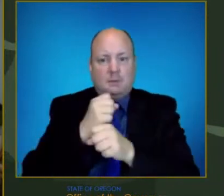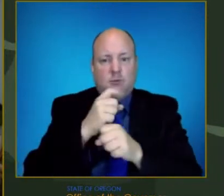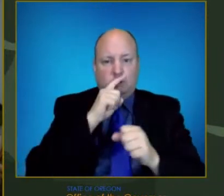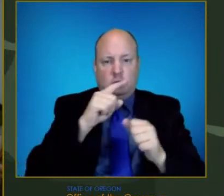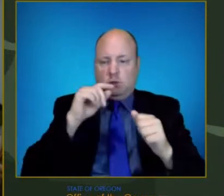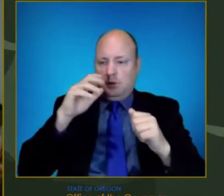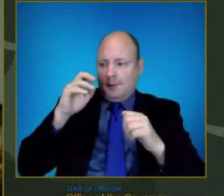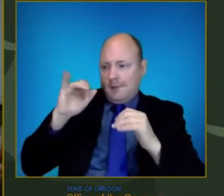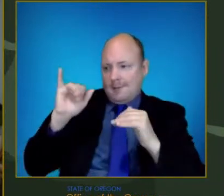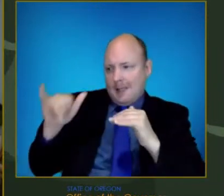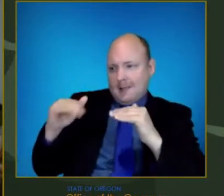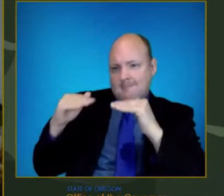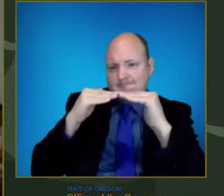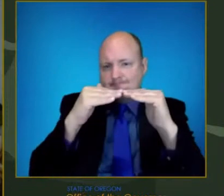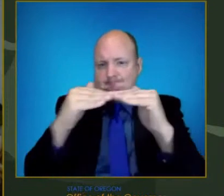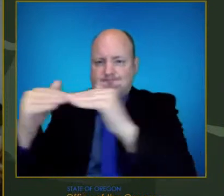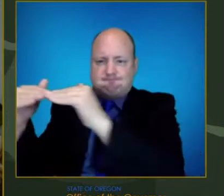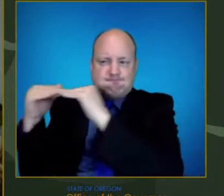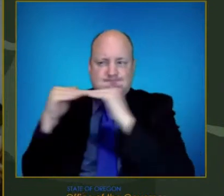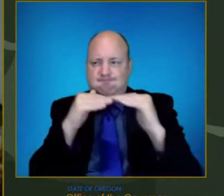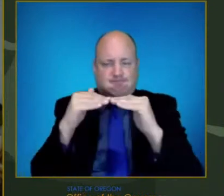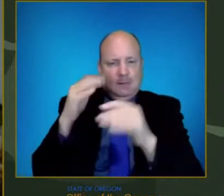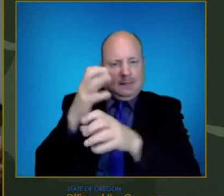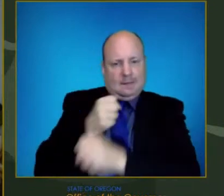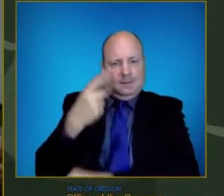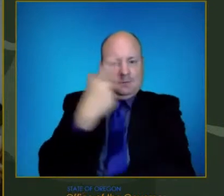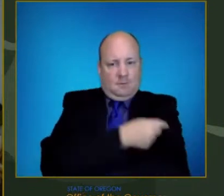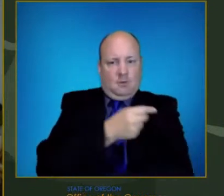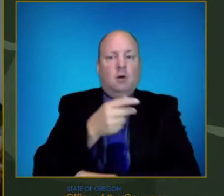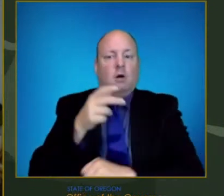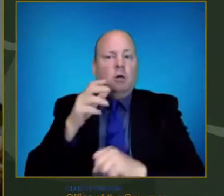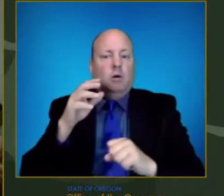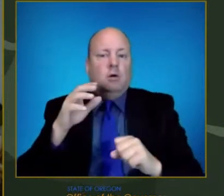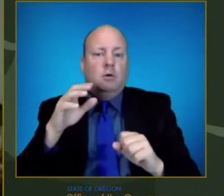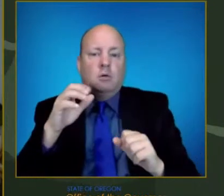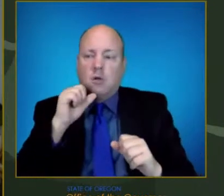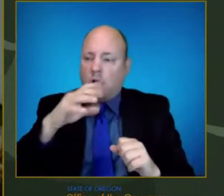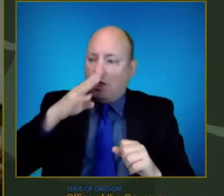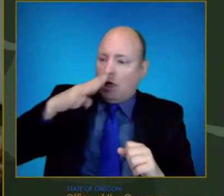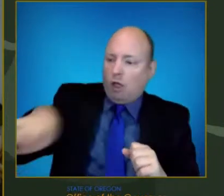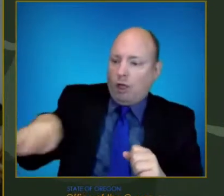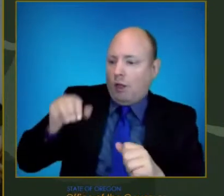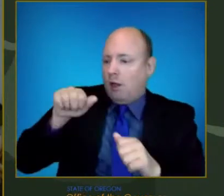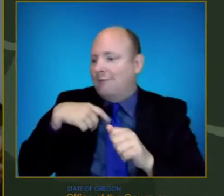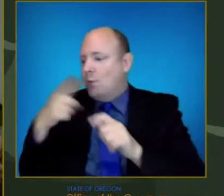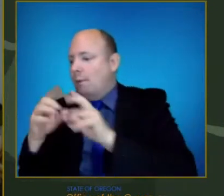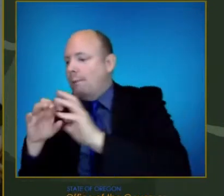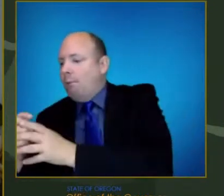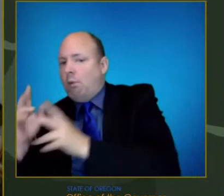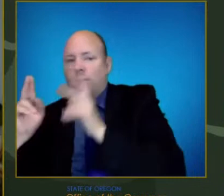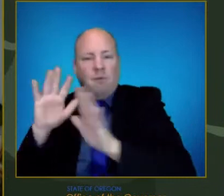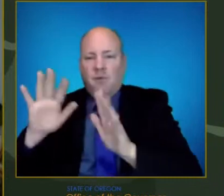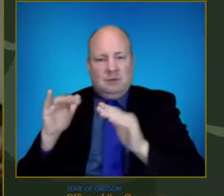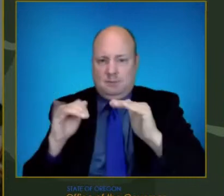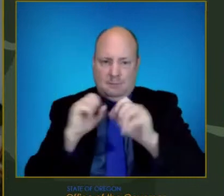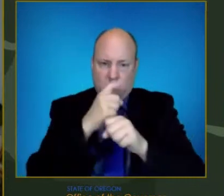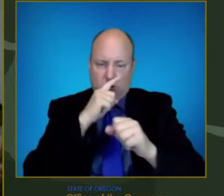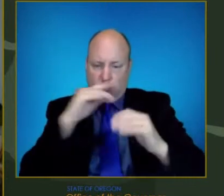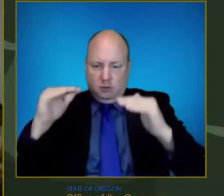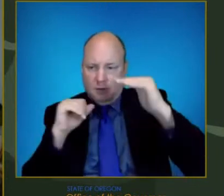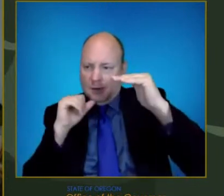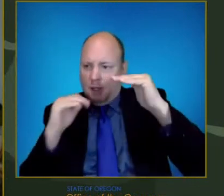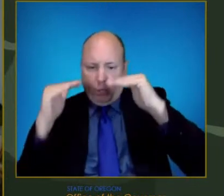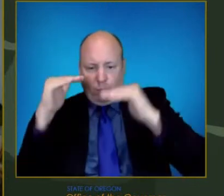most vulnerable residents and those and to reduce health inequities. I want to remind everyone who fits in these original categories